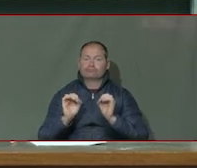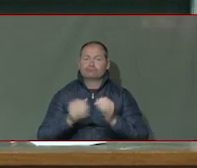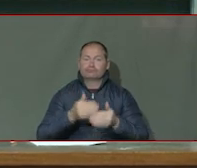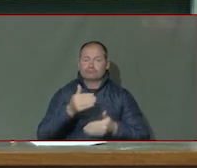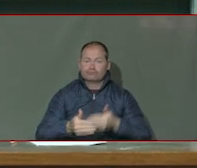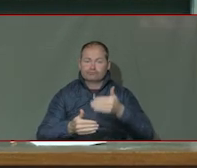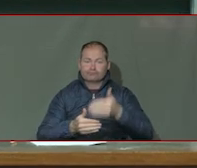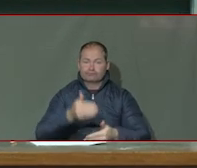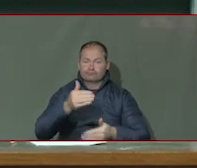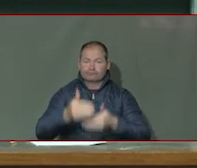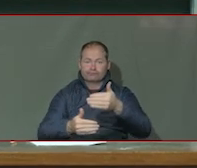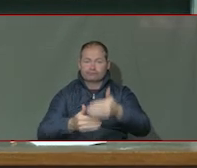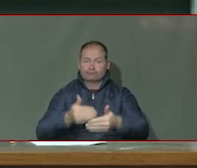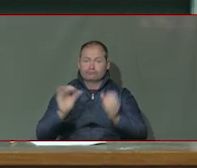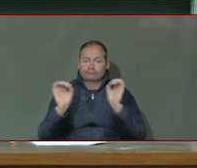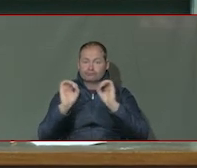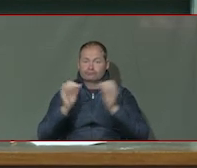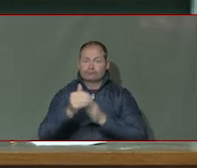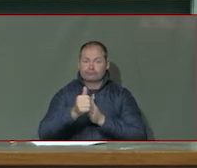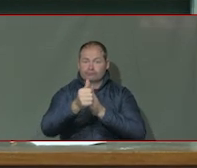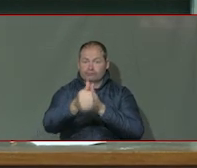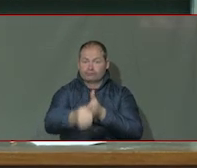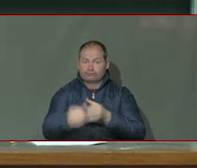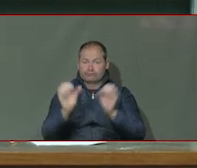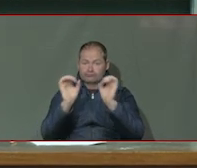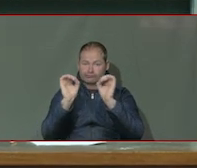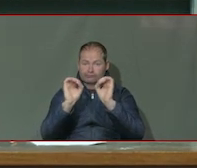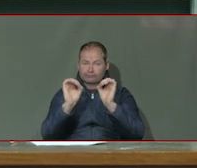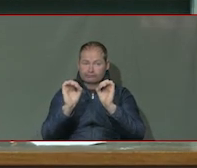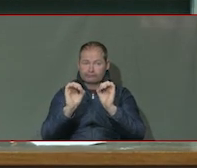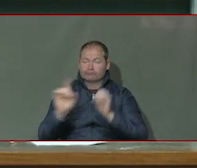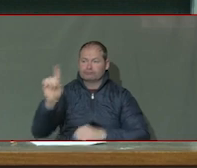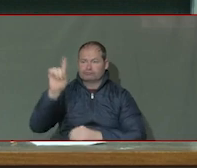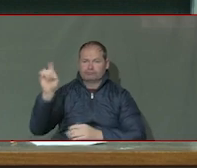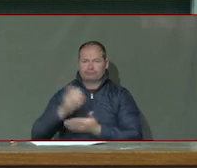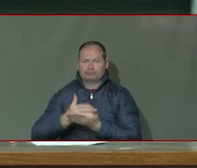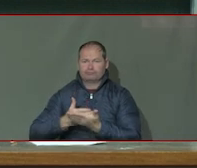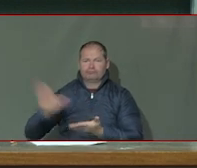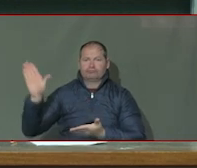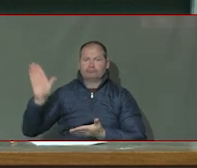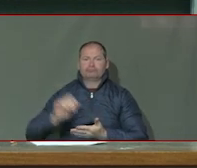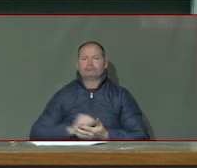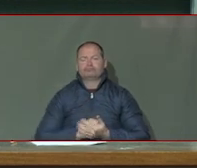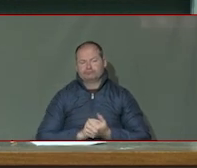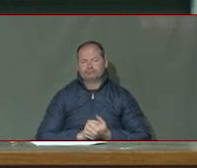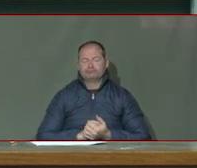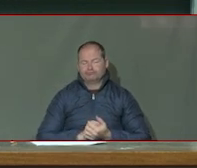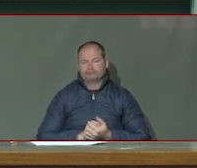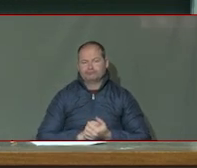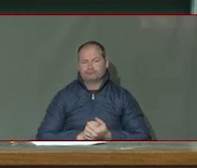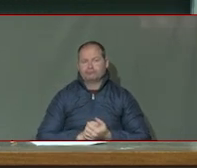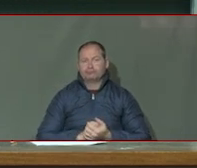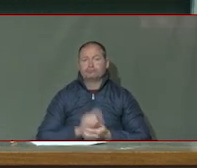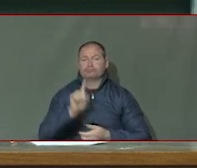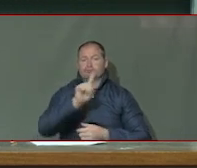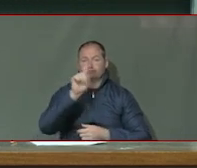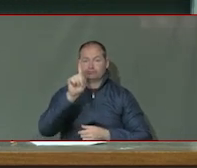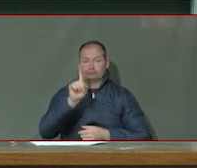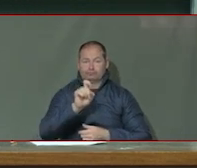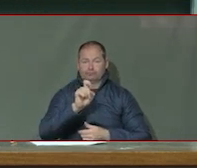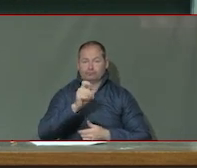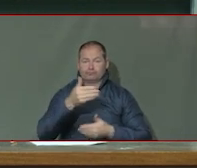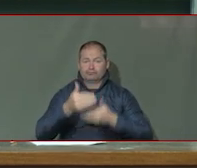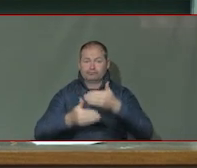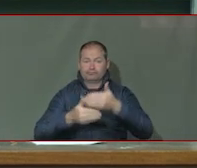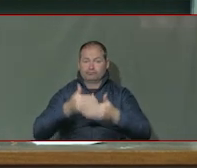to the questions and they're not leading you somewhere, the question is thrown out. So, here they asked you the gradient of